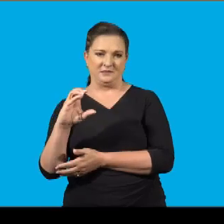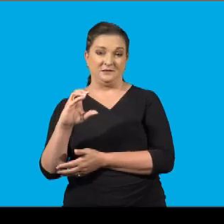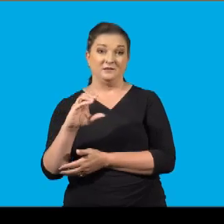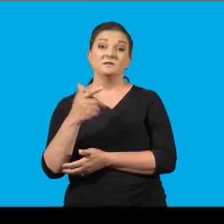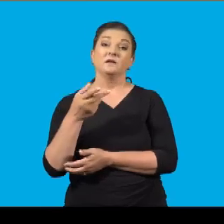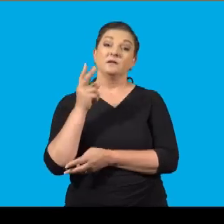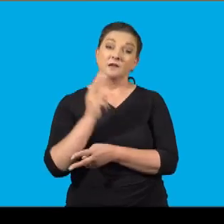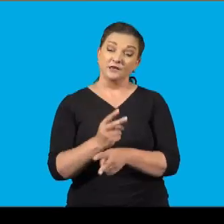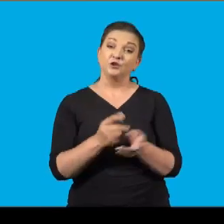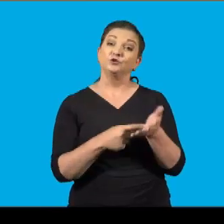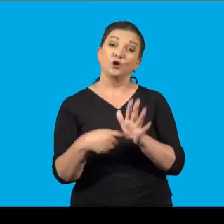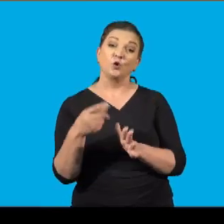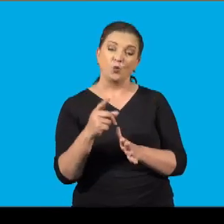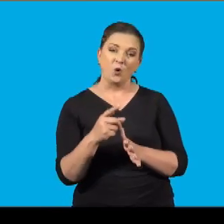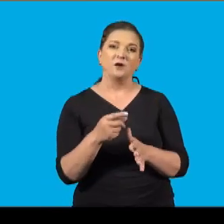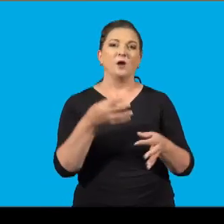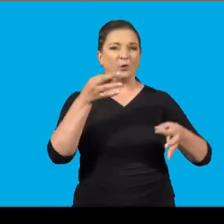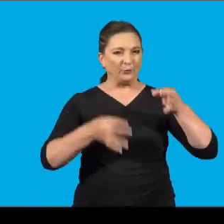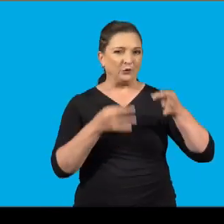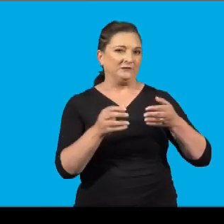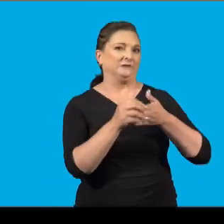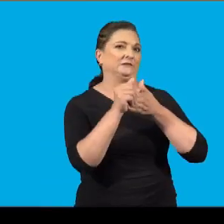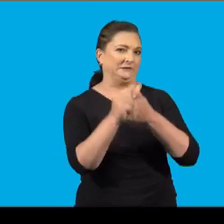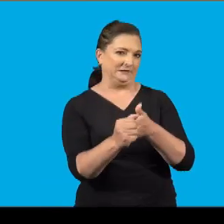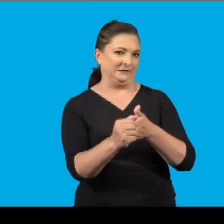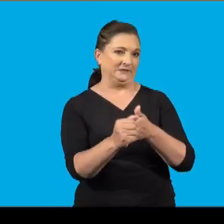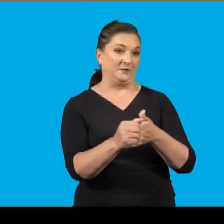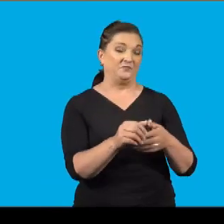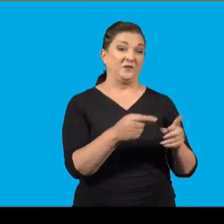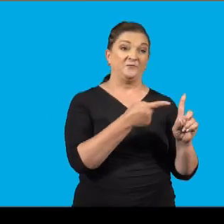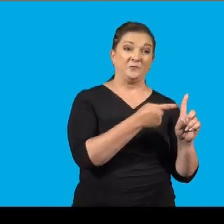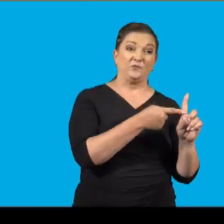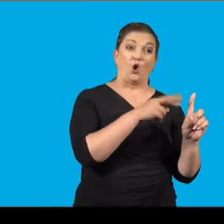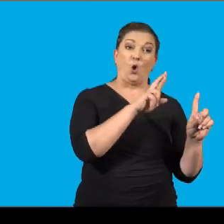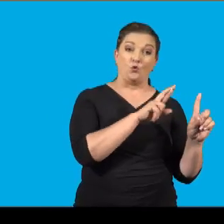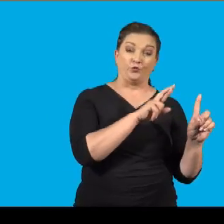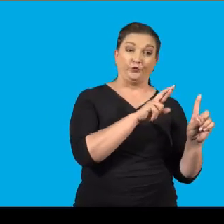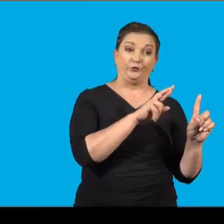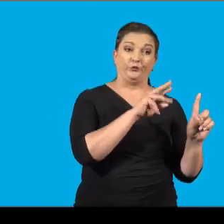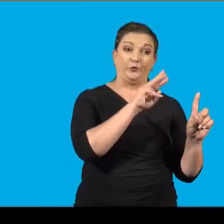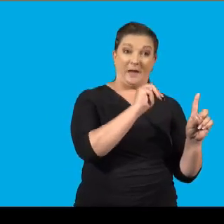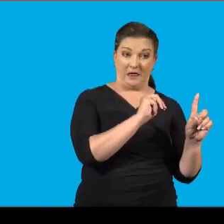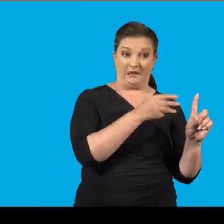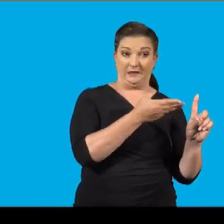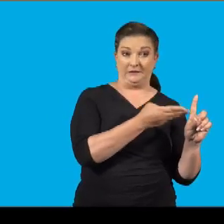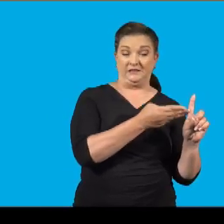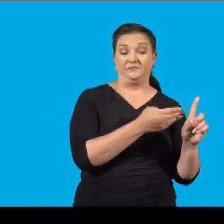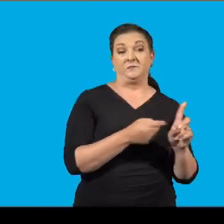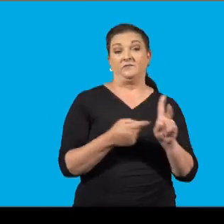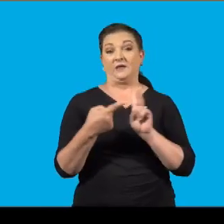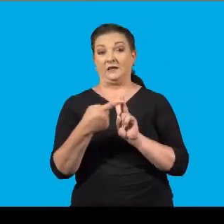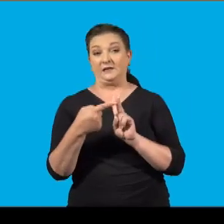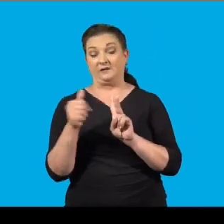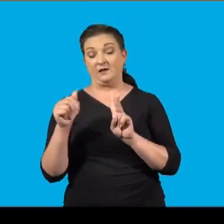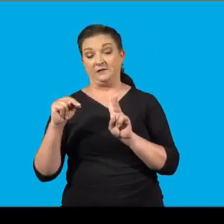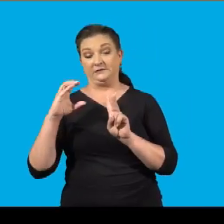So again, that shows political leadership and commitment, because you can see Rolf Meyer represented the National Party